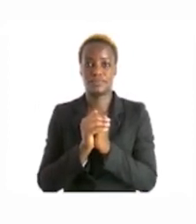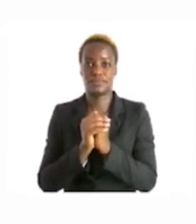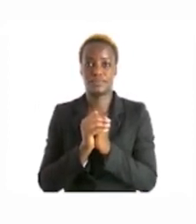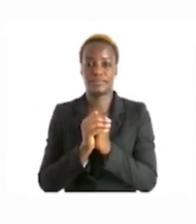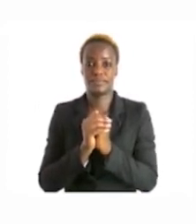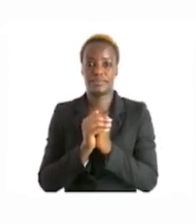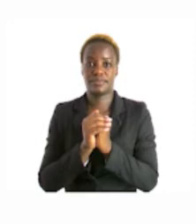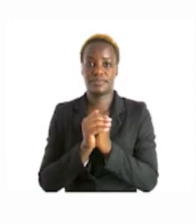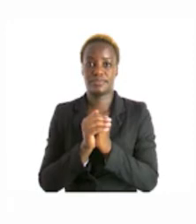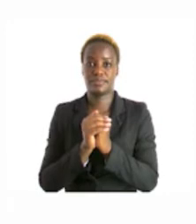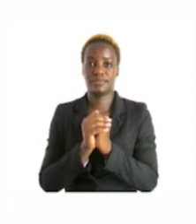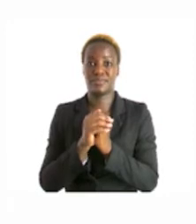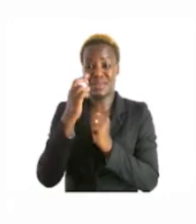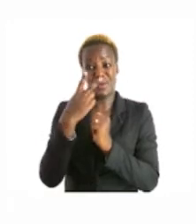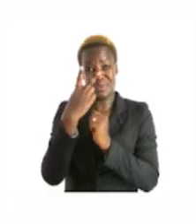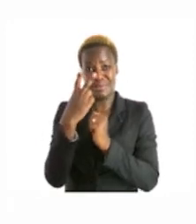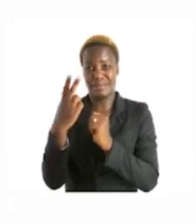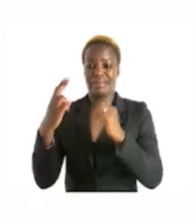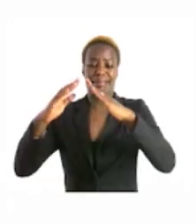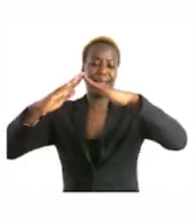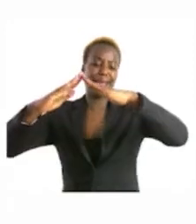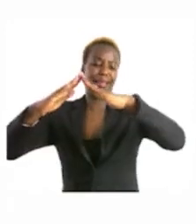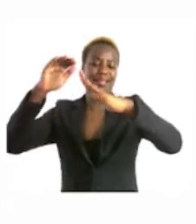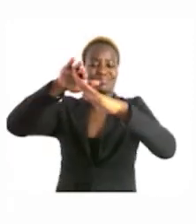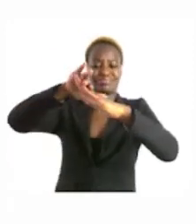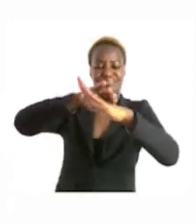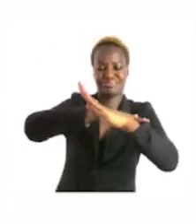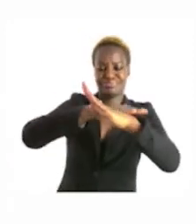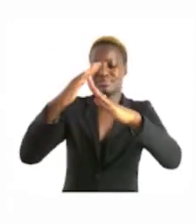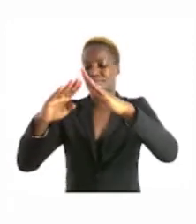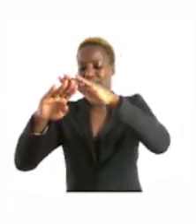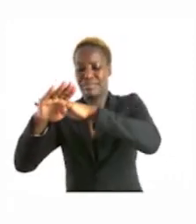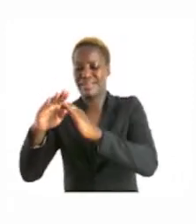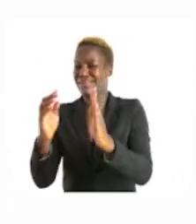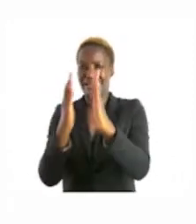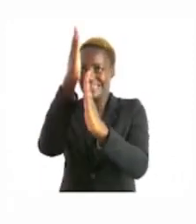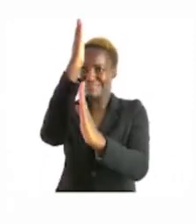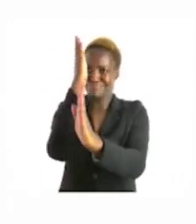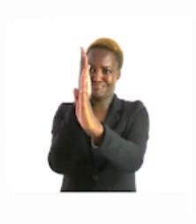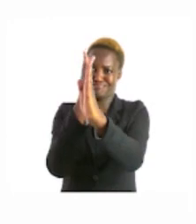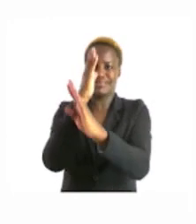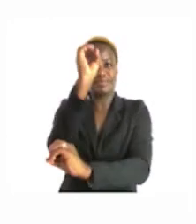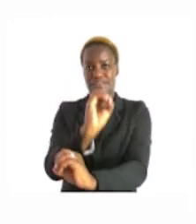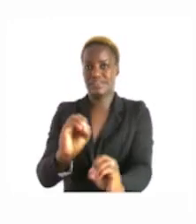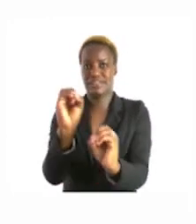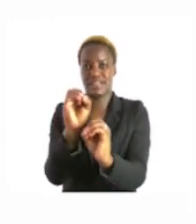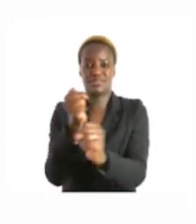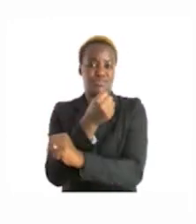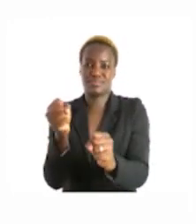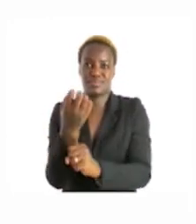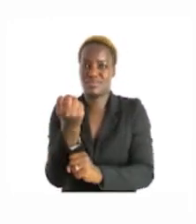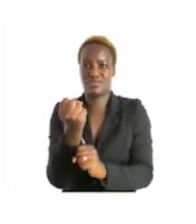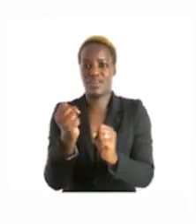Yeah. So, but now we can see it doesn't have any right angles there. So we can just indicate there how many right angles we have. Let's